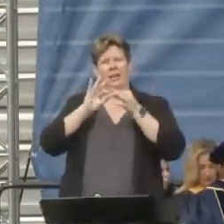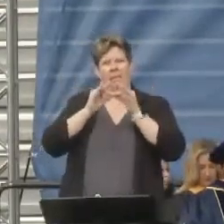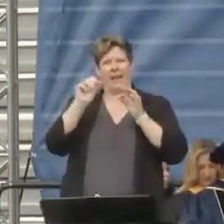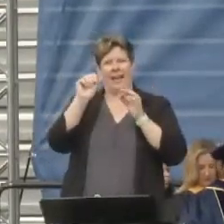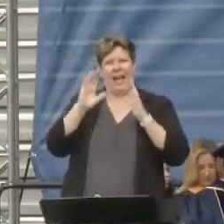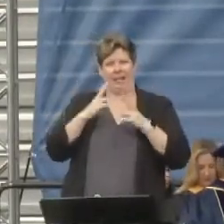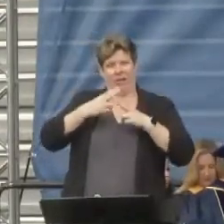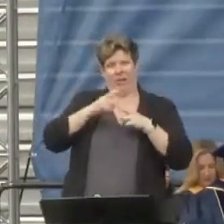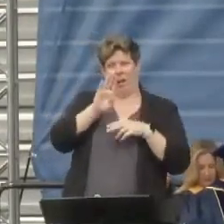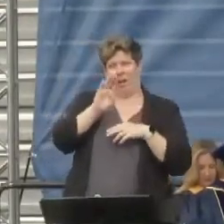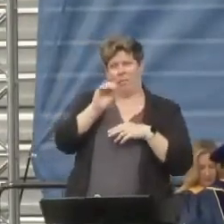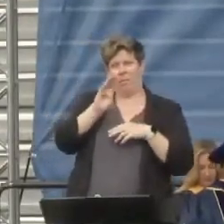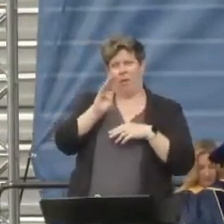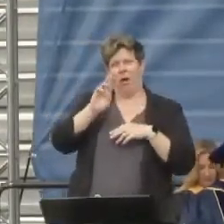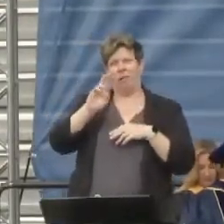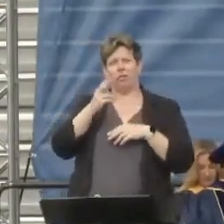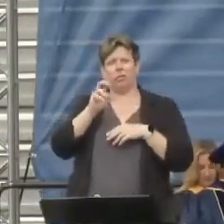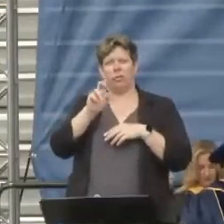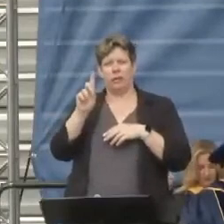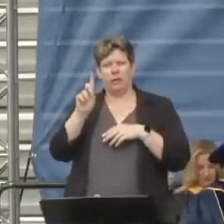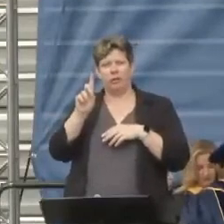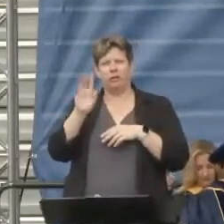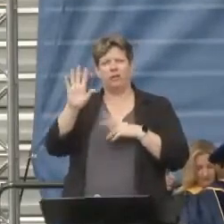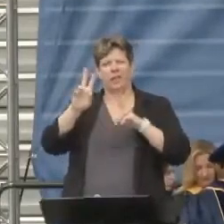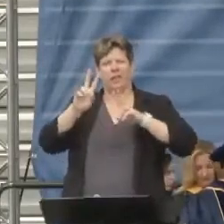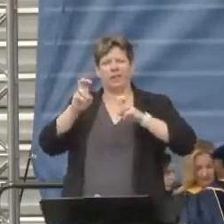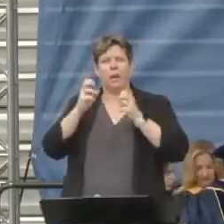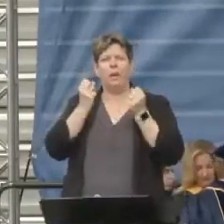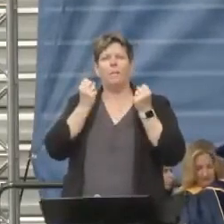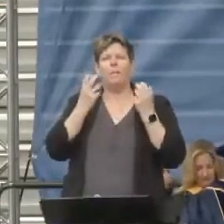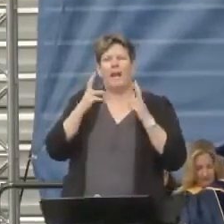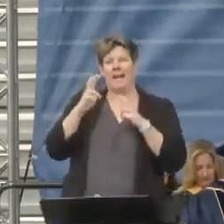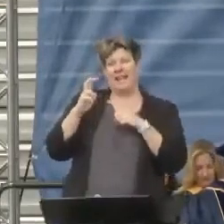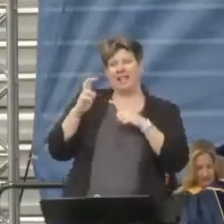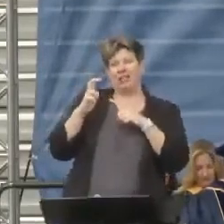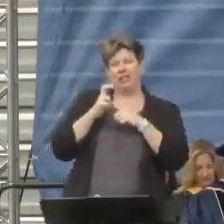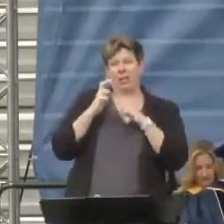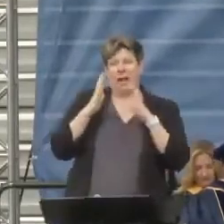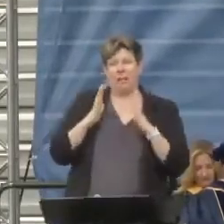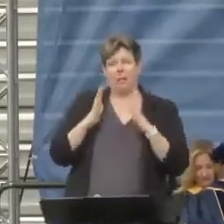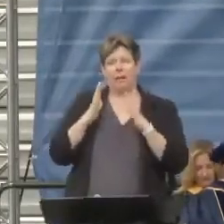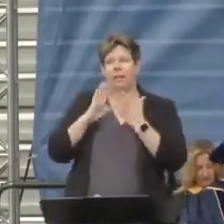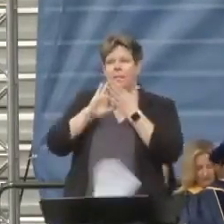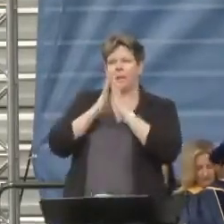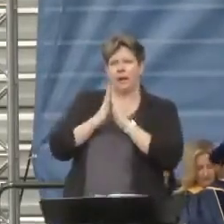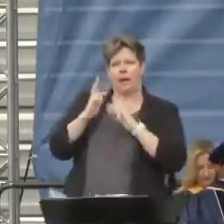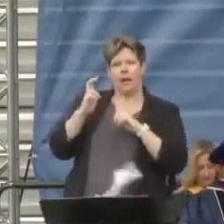said, "Many champions are made champions